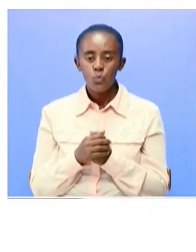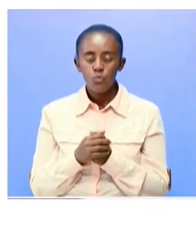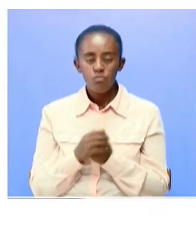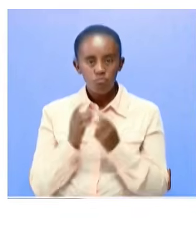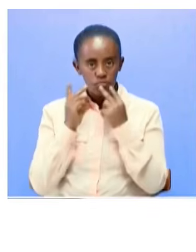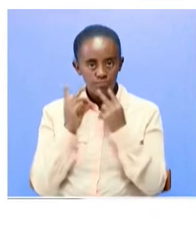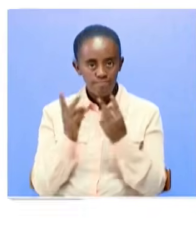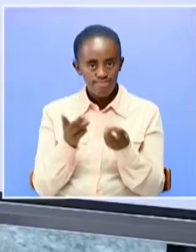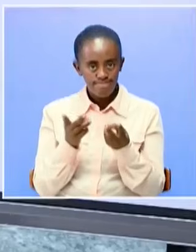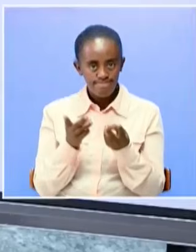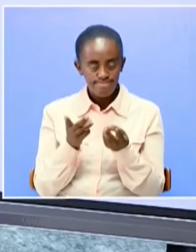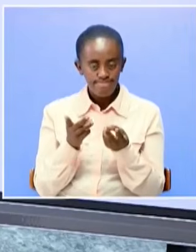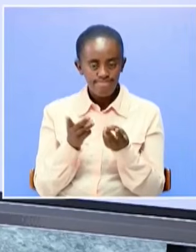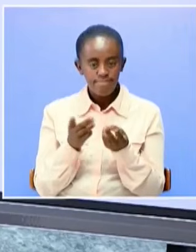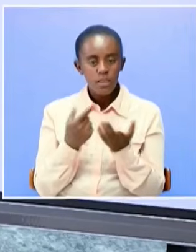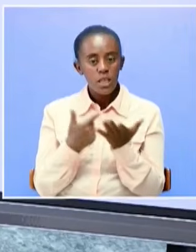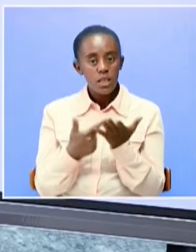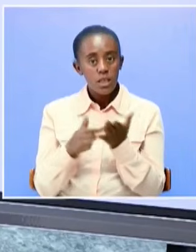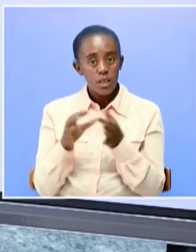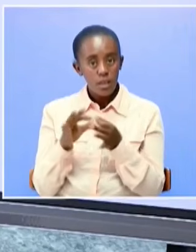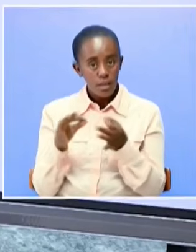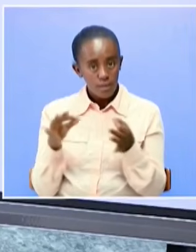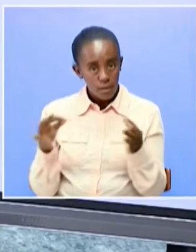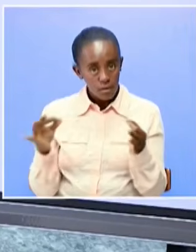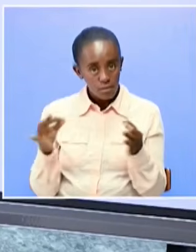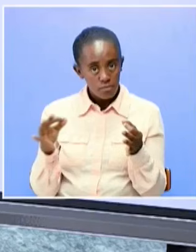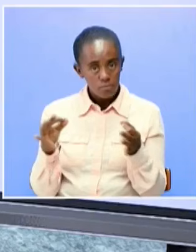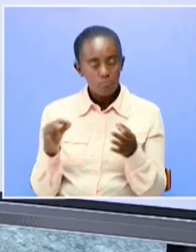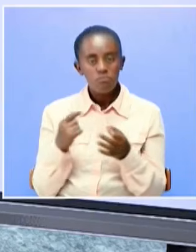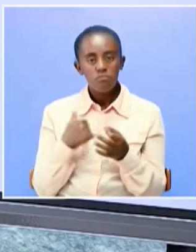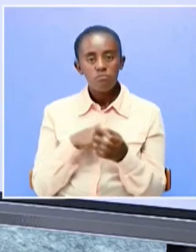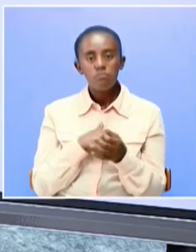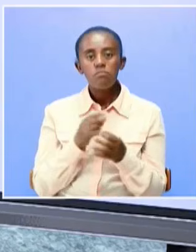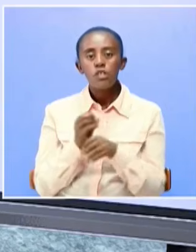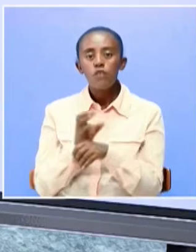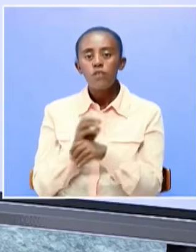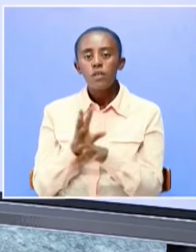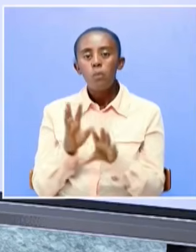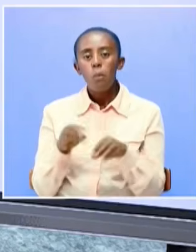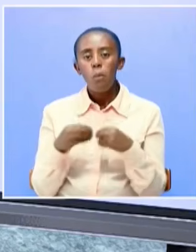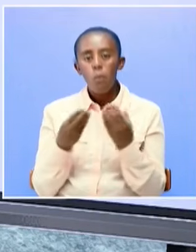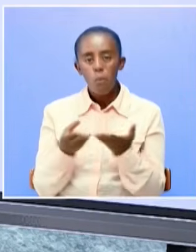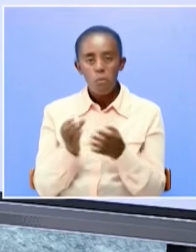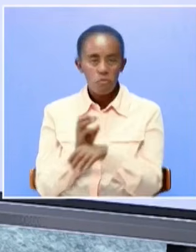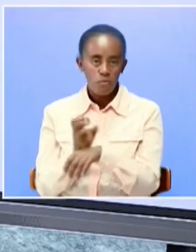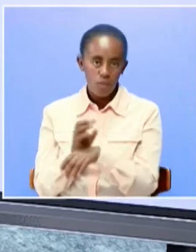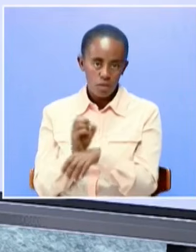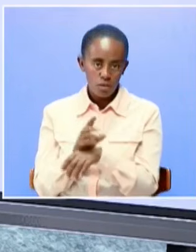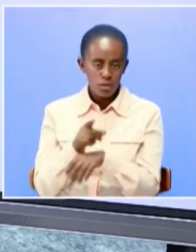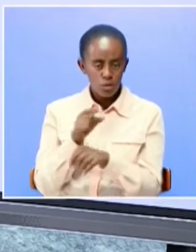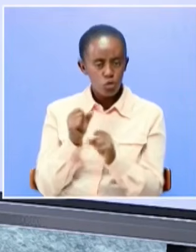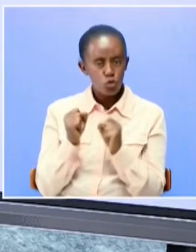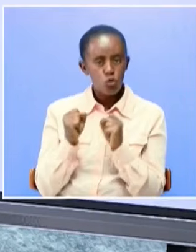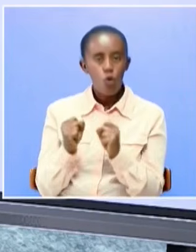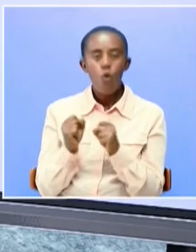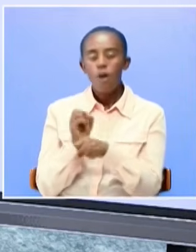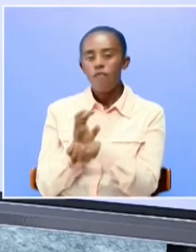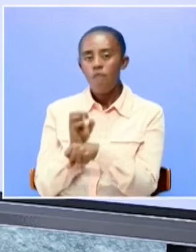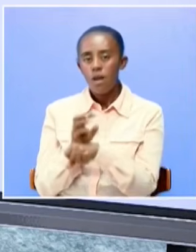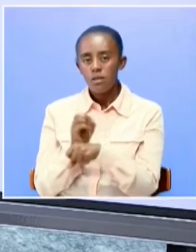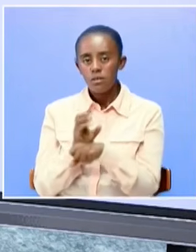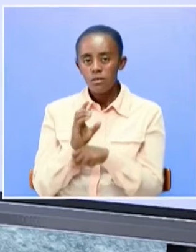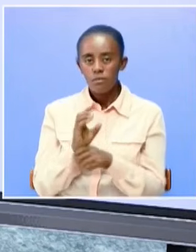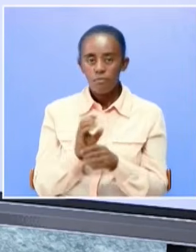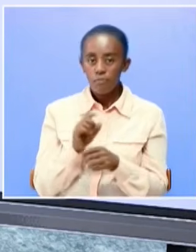Look, in this sentence, just I'm giving advice. This means a strong advice. If